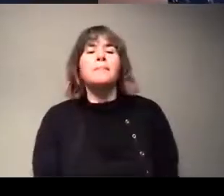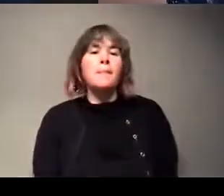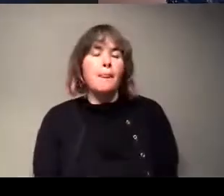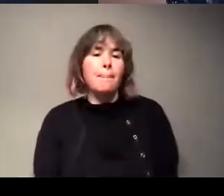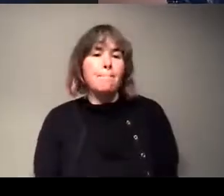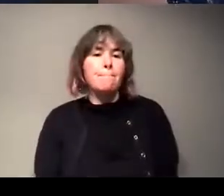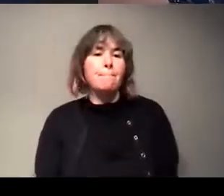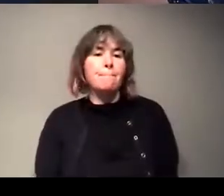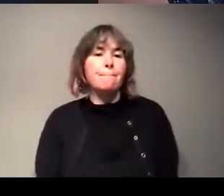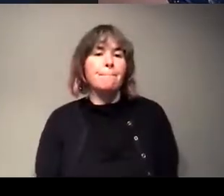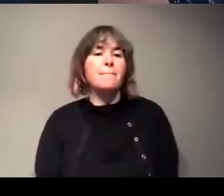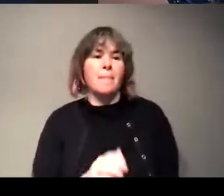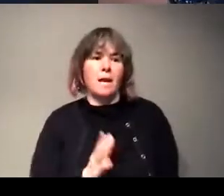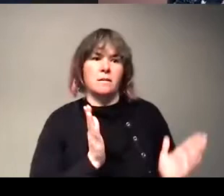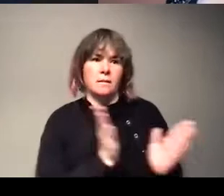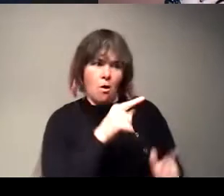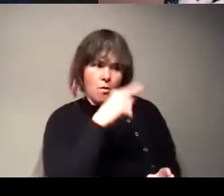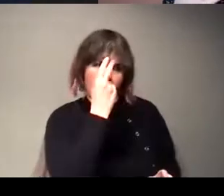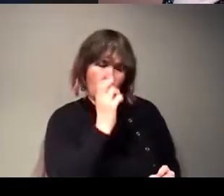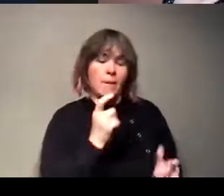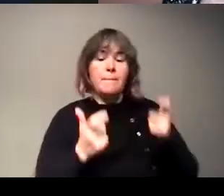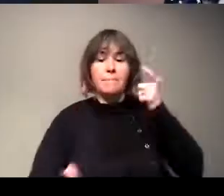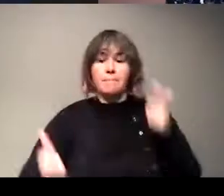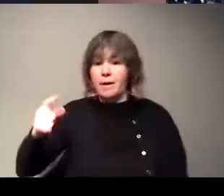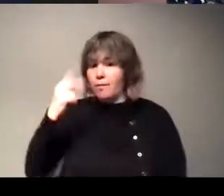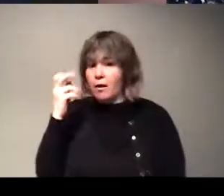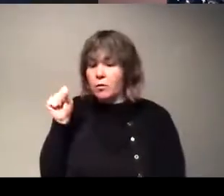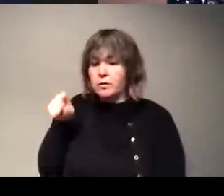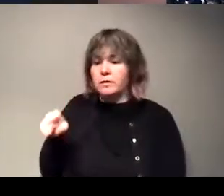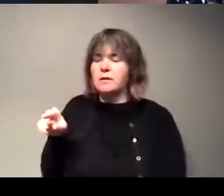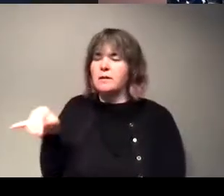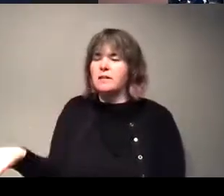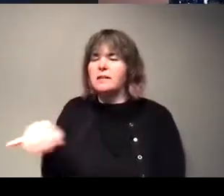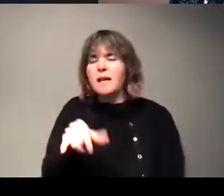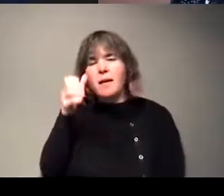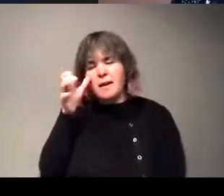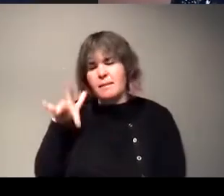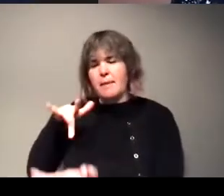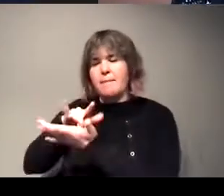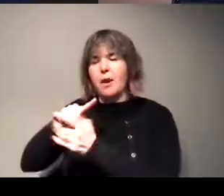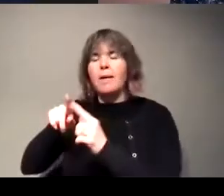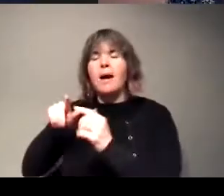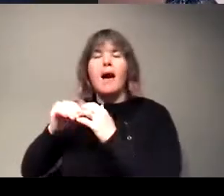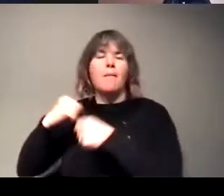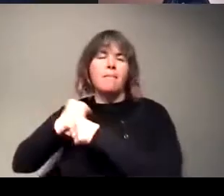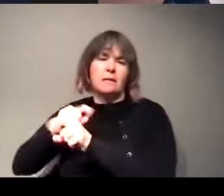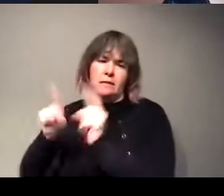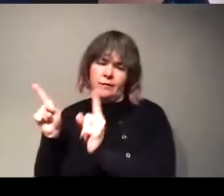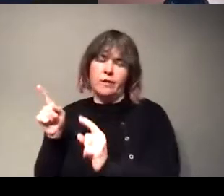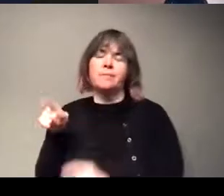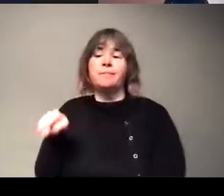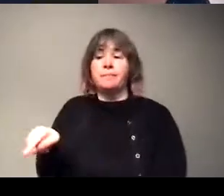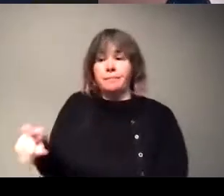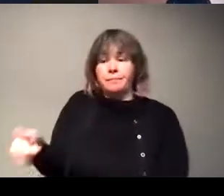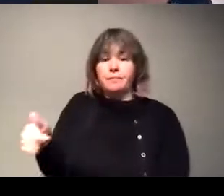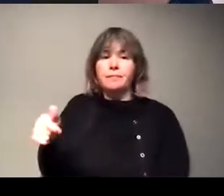And so then this is the small black holes. The much bigger black holes are the same kind of thing in the middle, but how they're formed is quite different. So these ones are